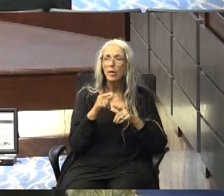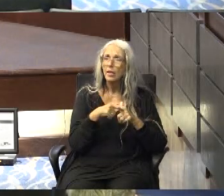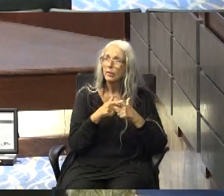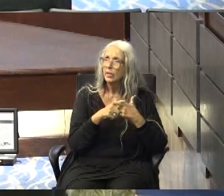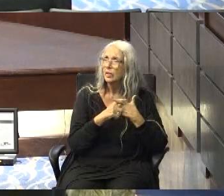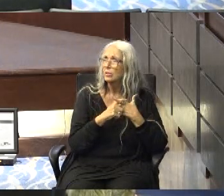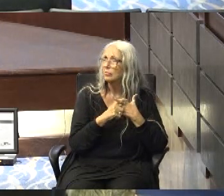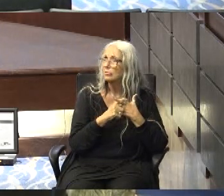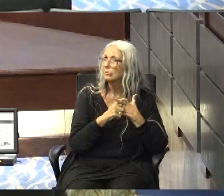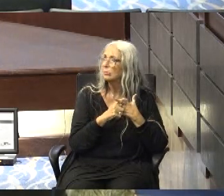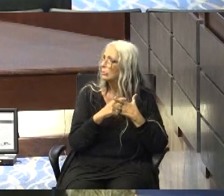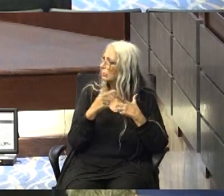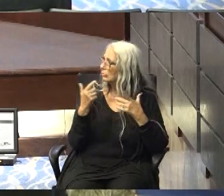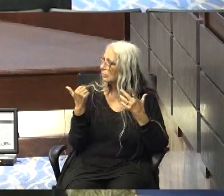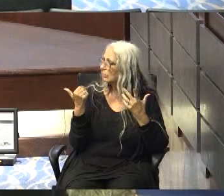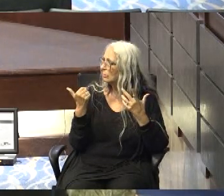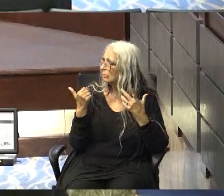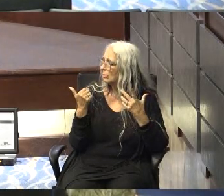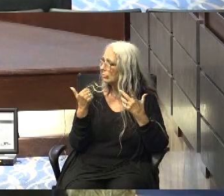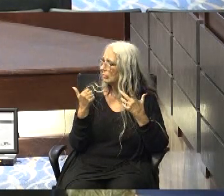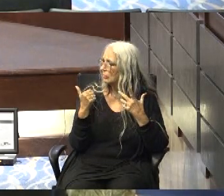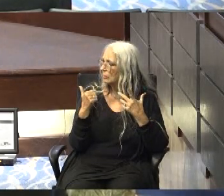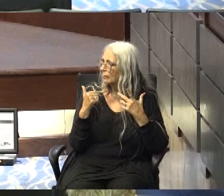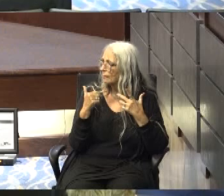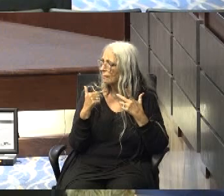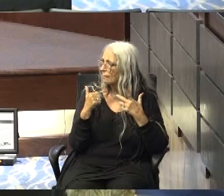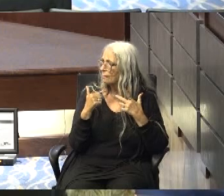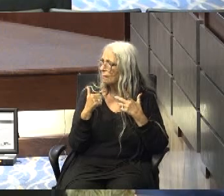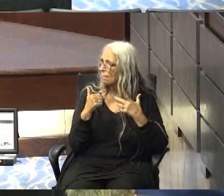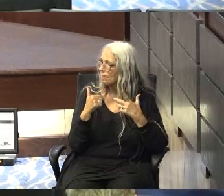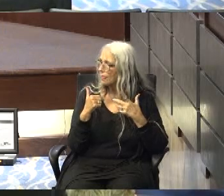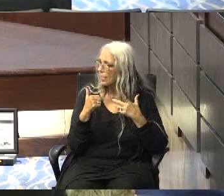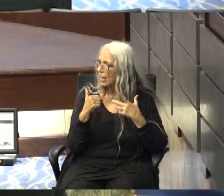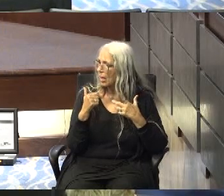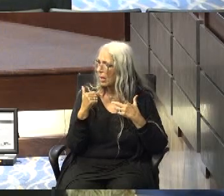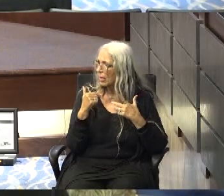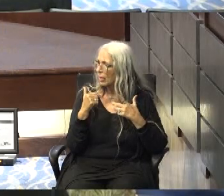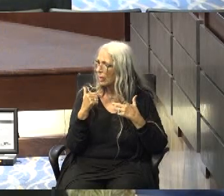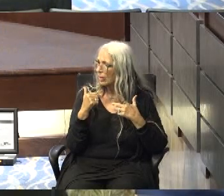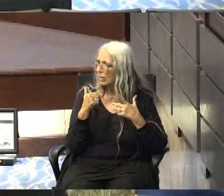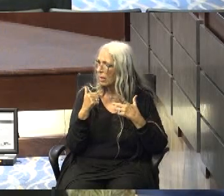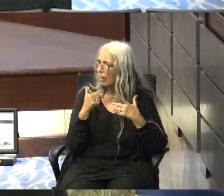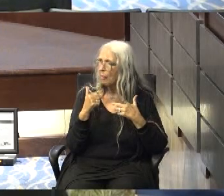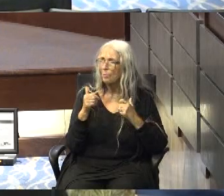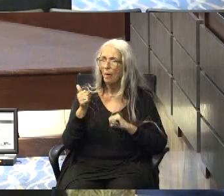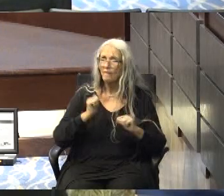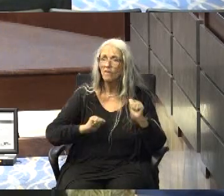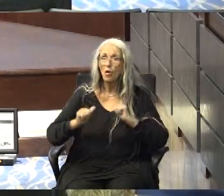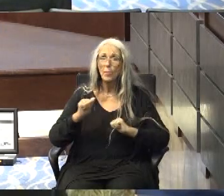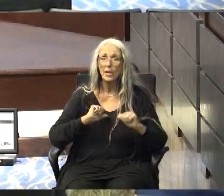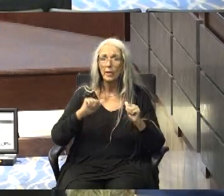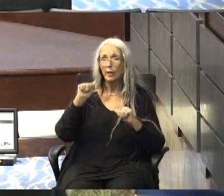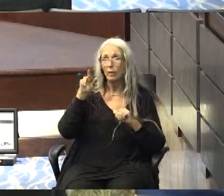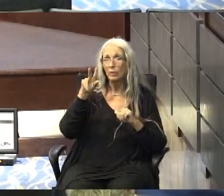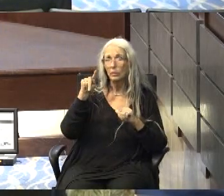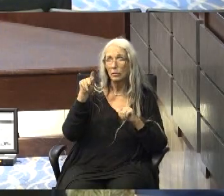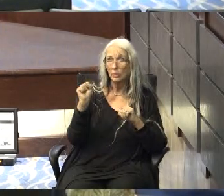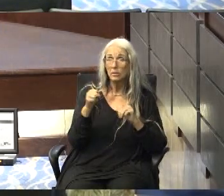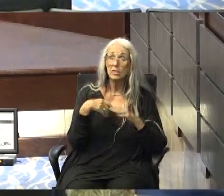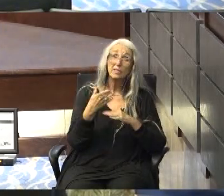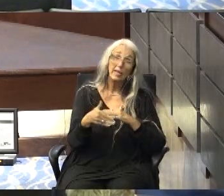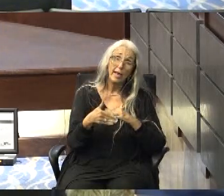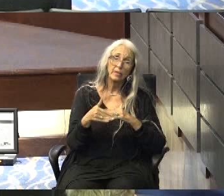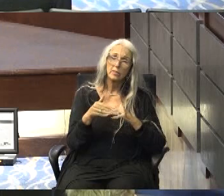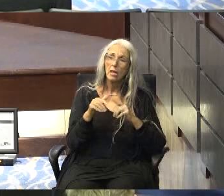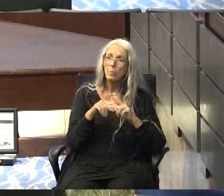we're going to hear about, are we supposed to interrupt now, or are we supposed to hear about the Performing Arts Center? I think we're going to. This is the juncture. Performing arts is next. Okay, I'm just,